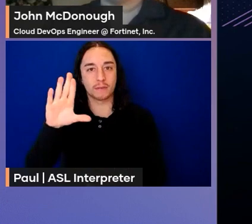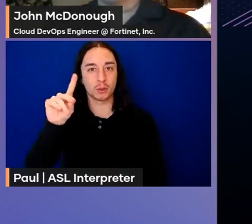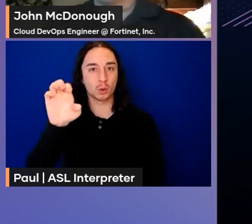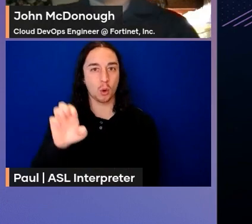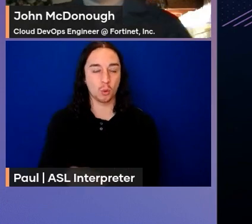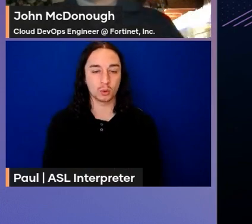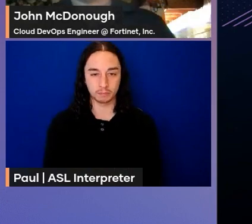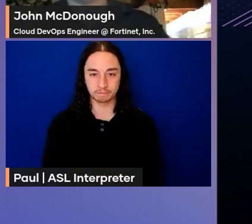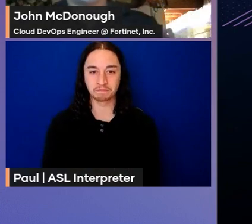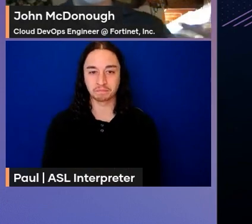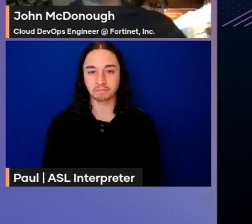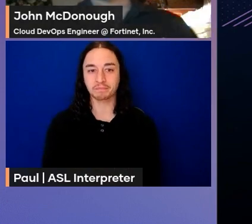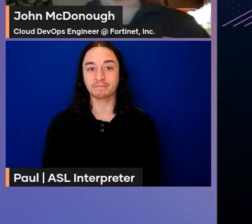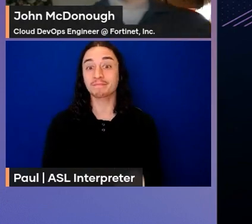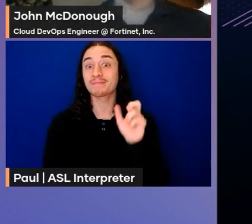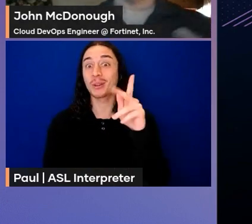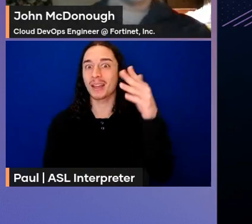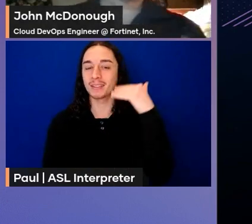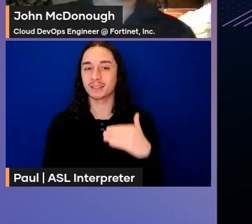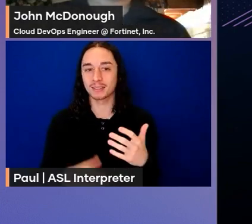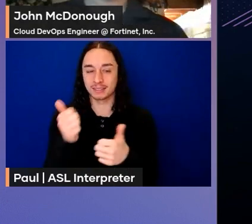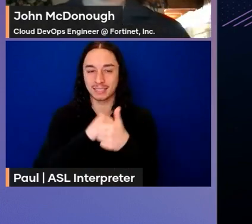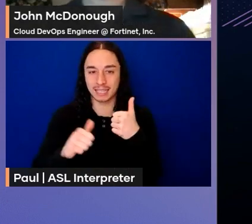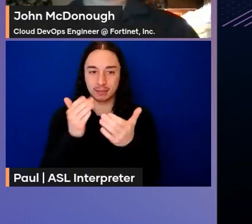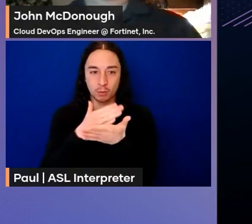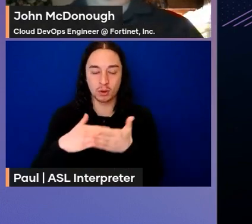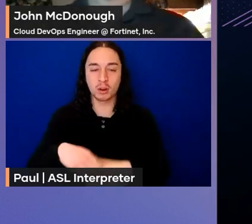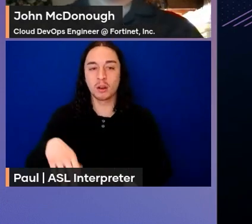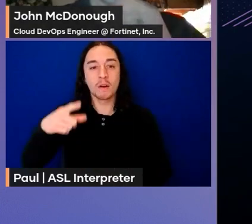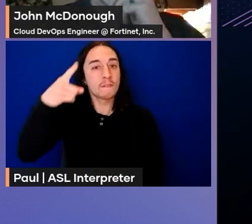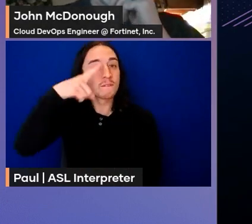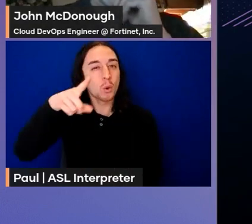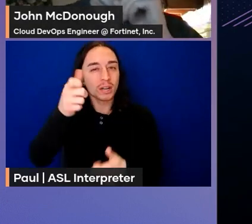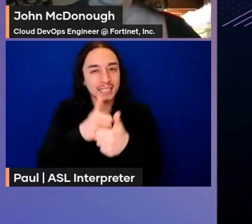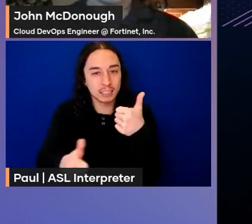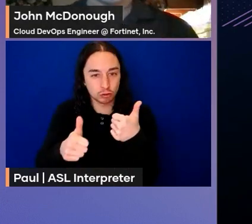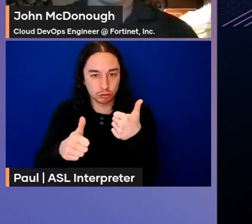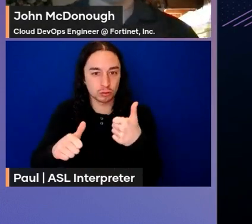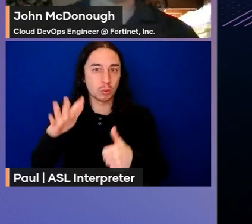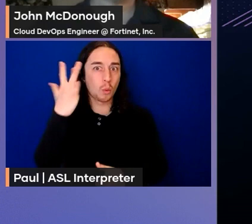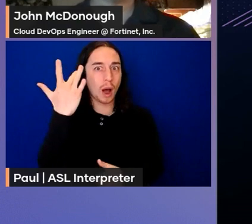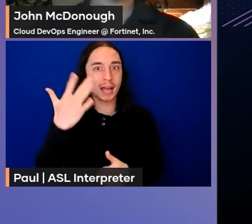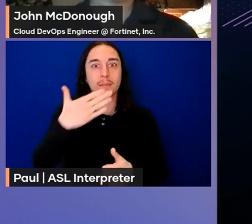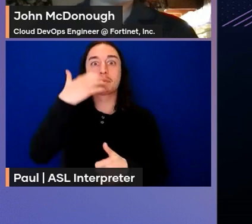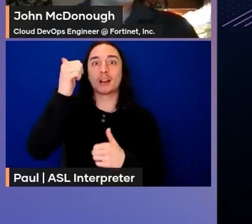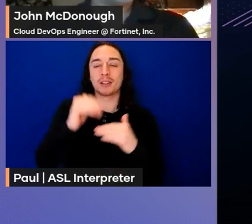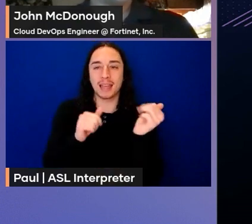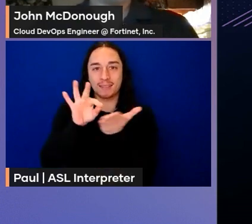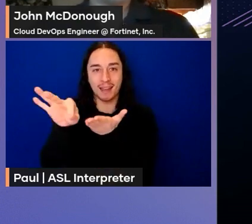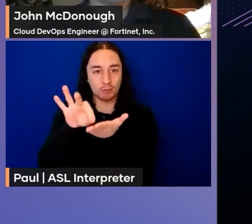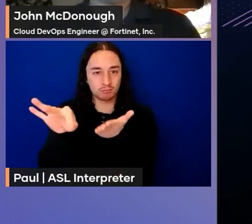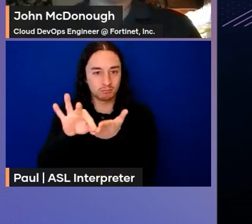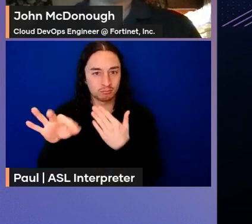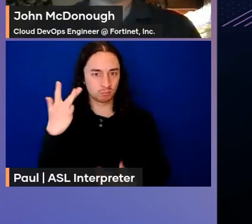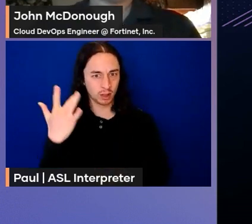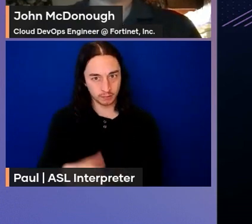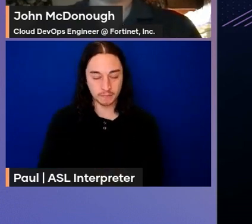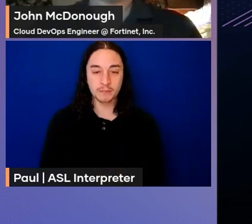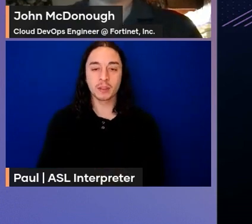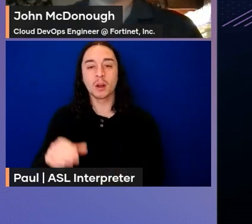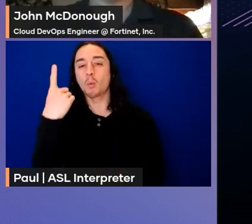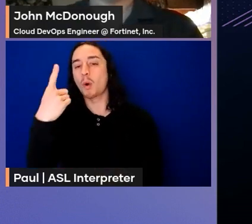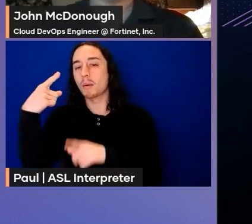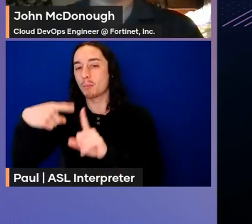All right, the next part, for each. Why is it greater than count? And we know that at one point, count was all we had